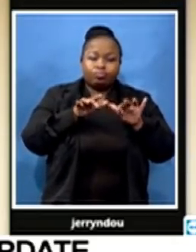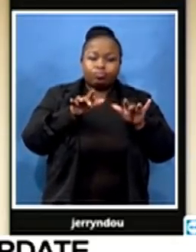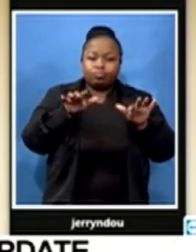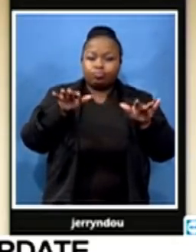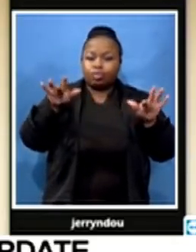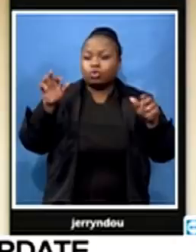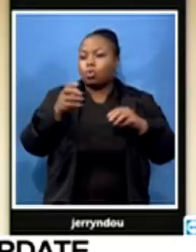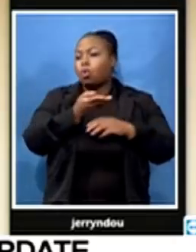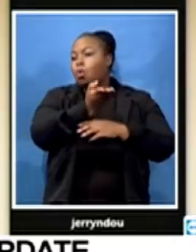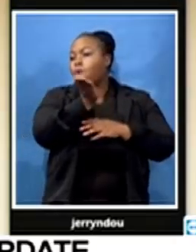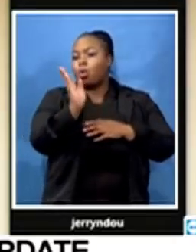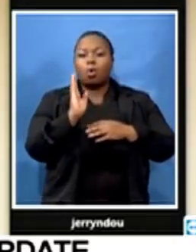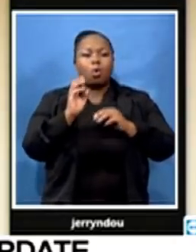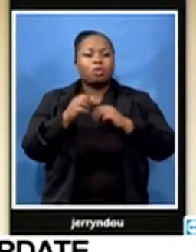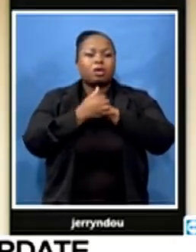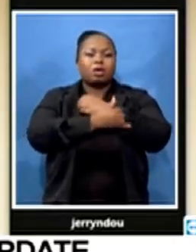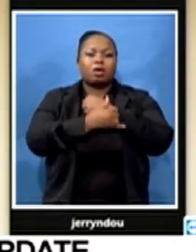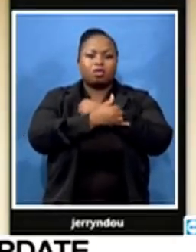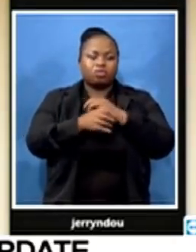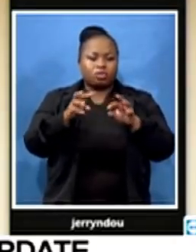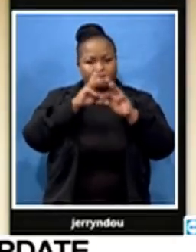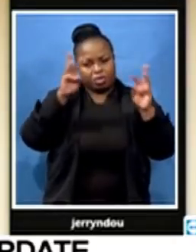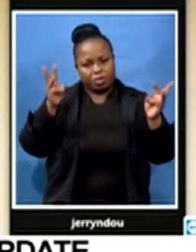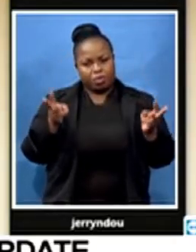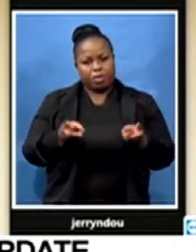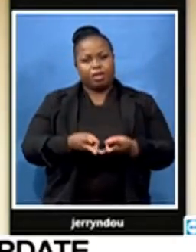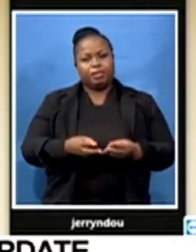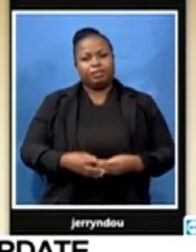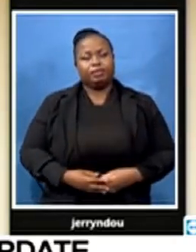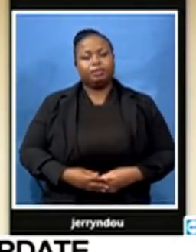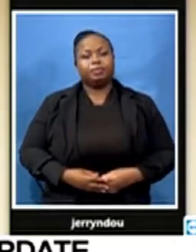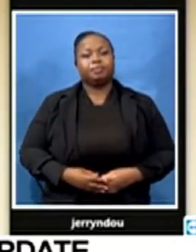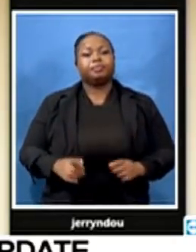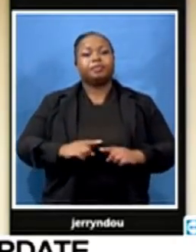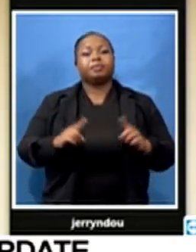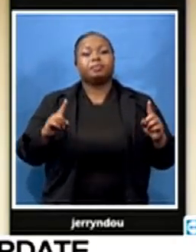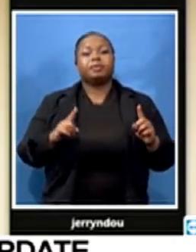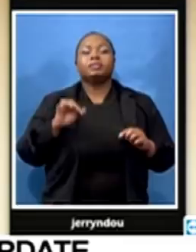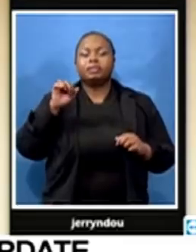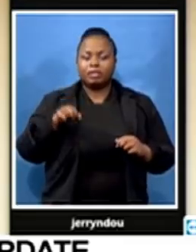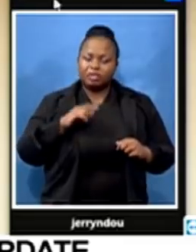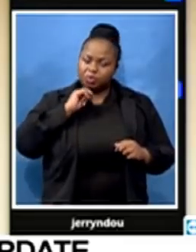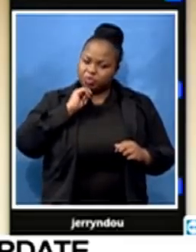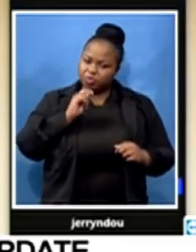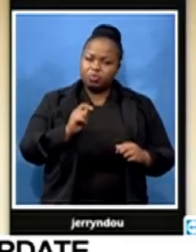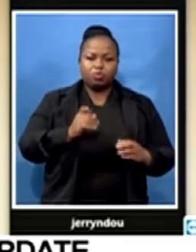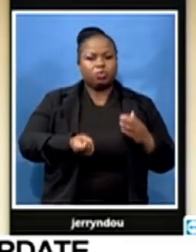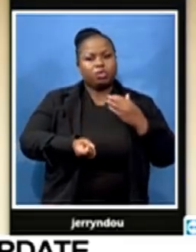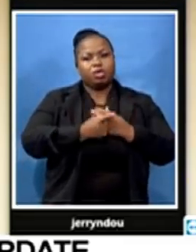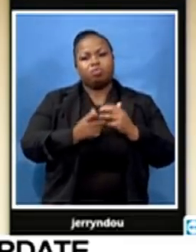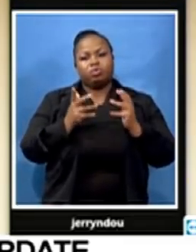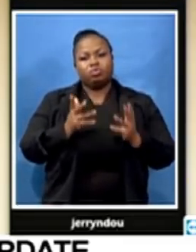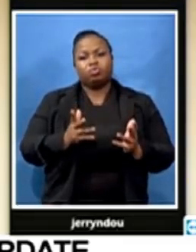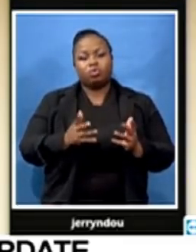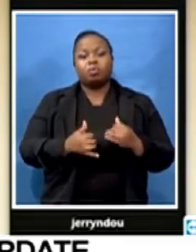Needless to say, this has happened, and our country is one of those